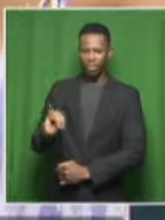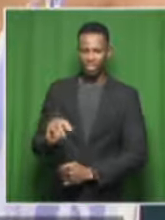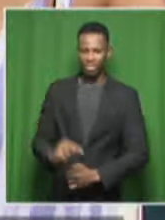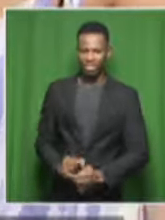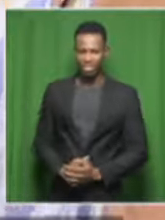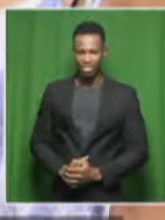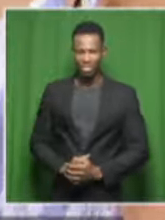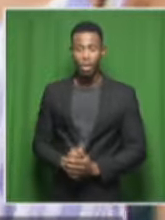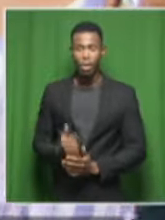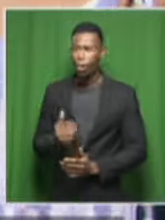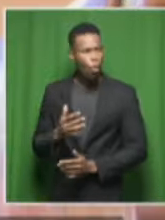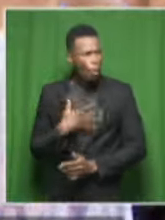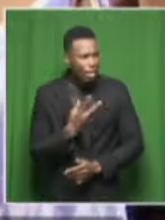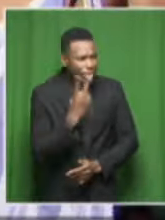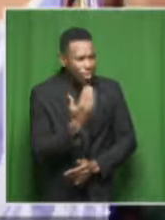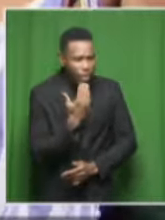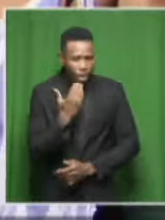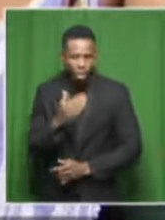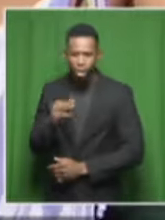You wanna see?